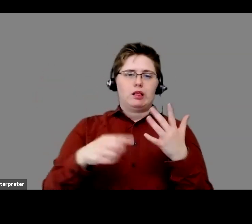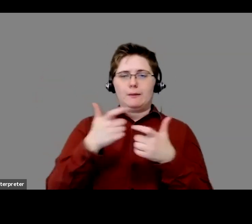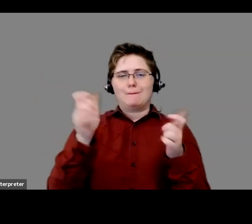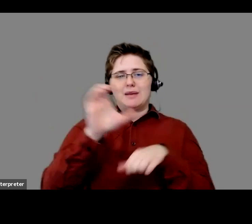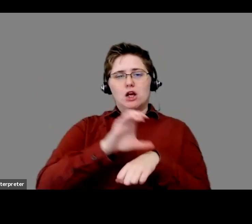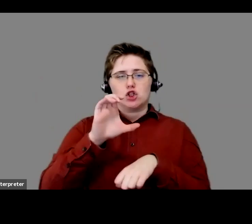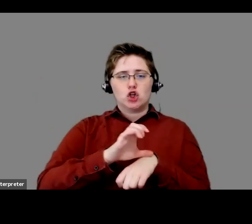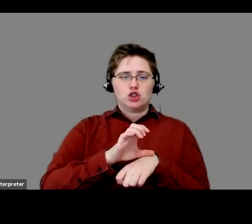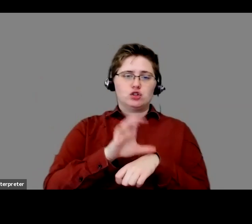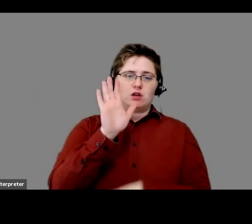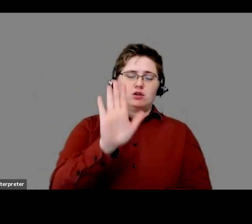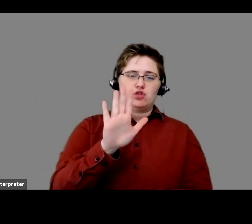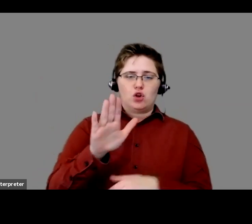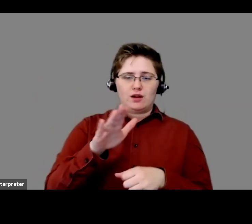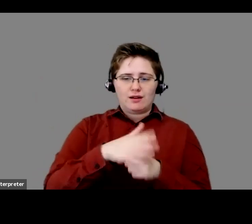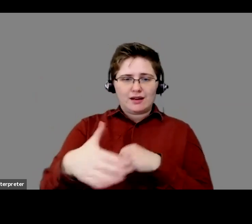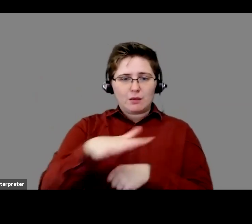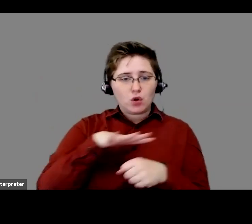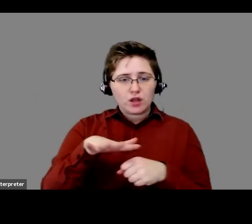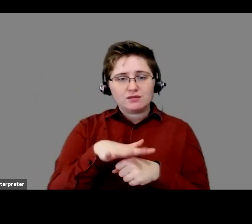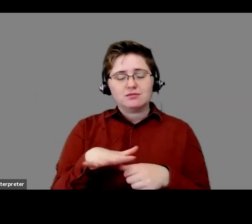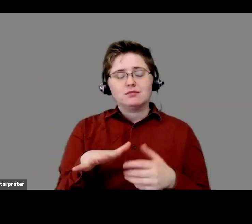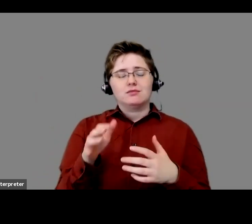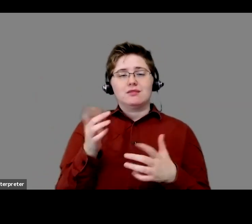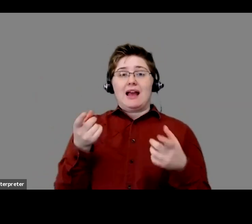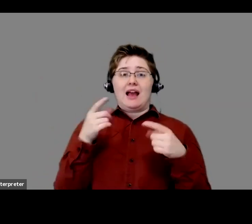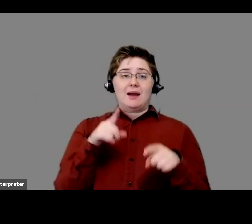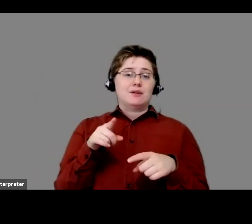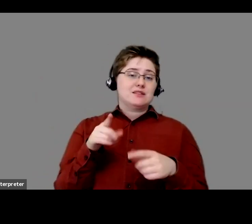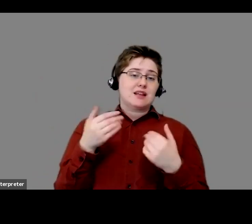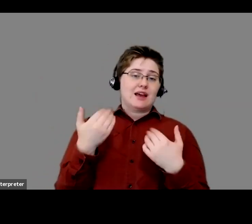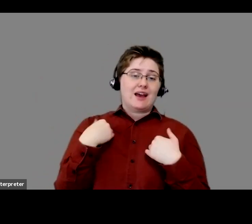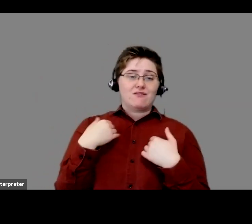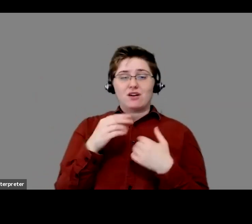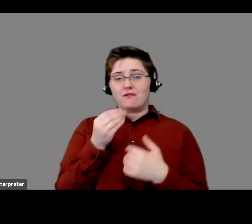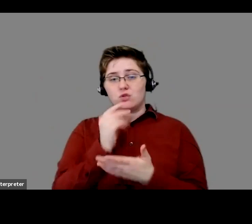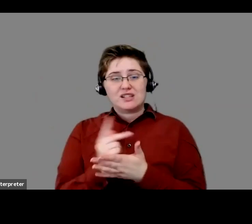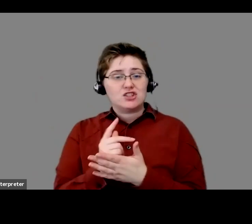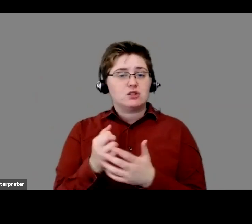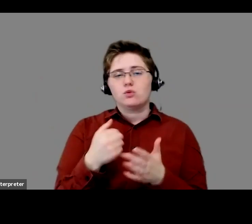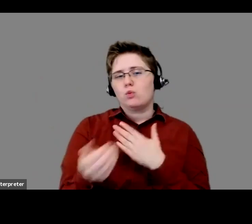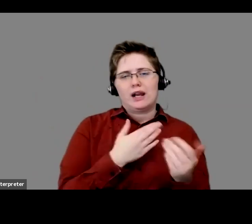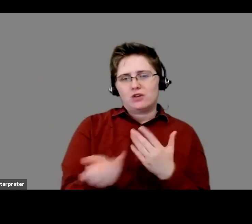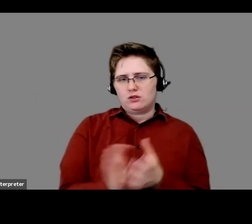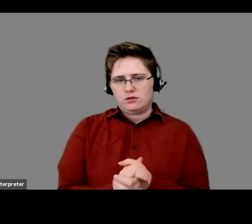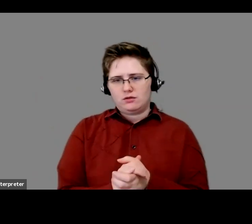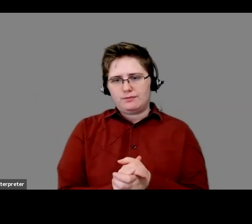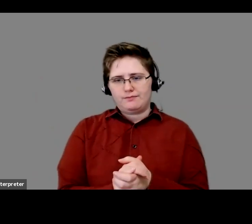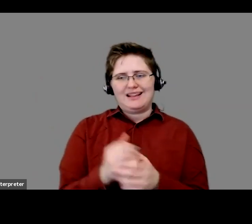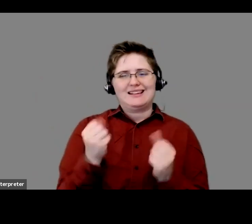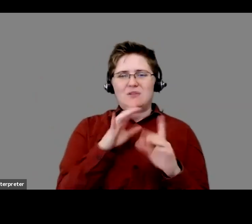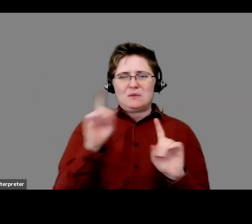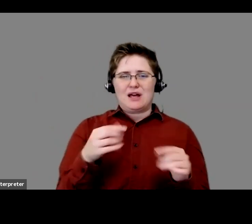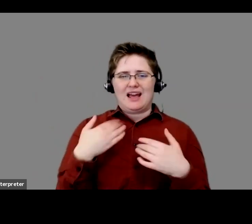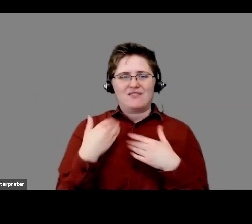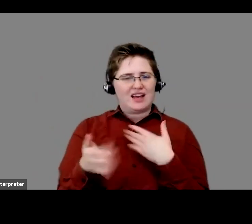church in your neighborhood that happens to be doing a kitchen or something like that. So a lot of the responses we get anyways